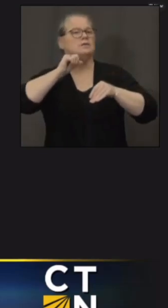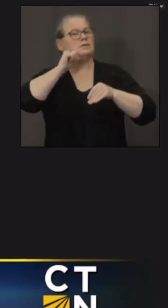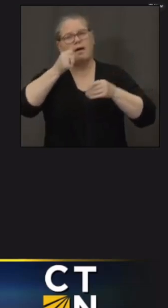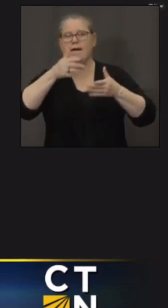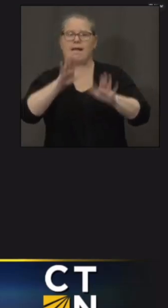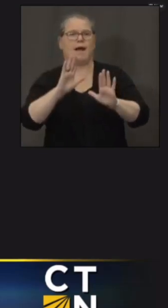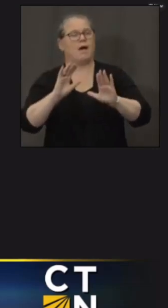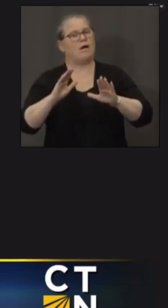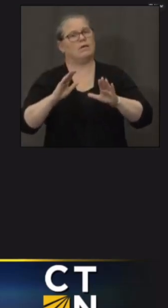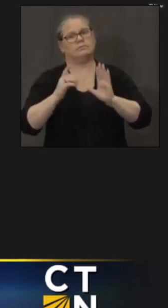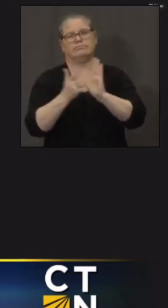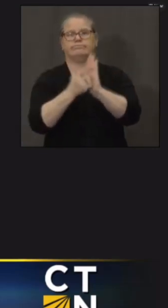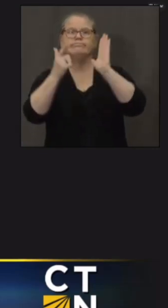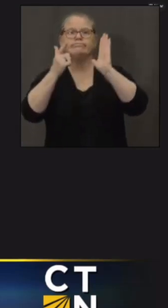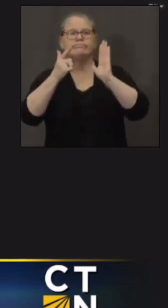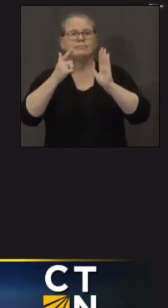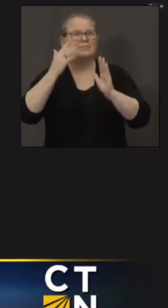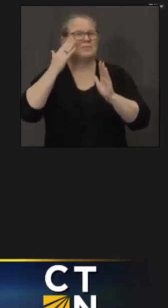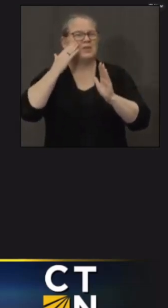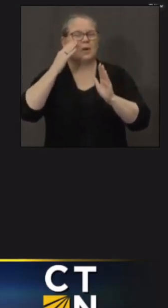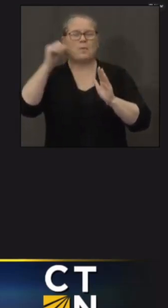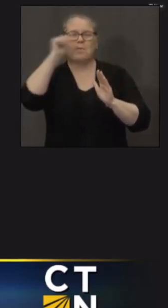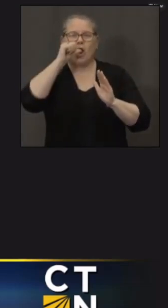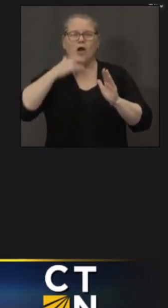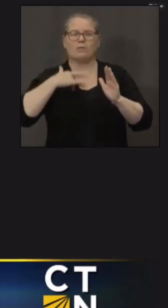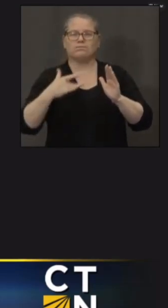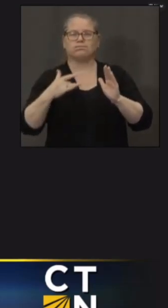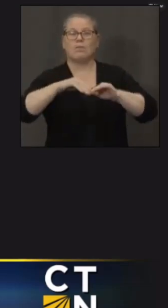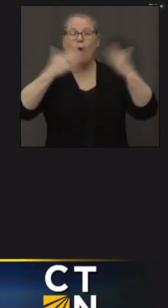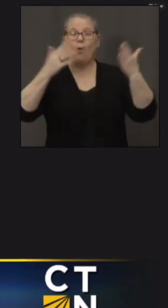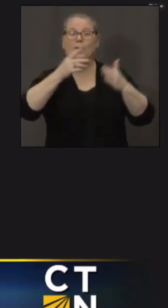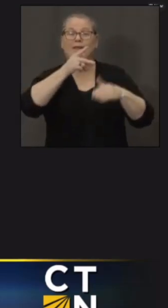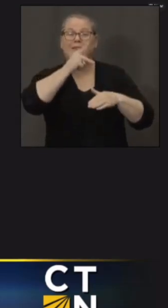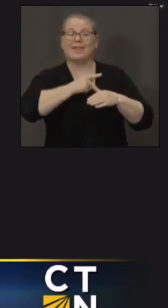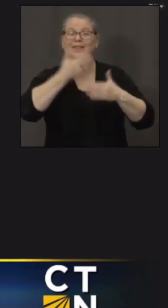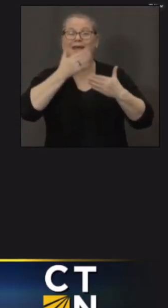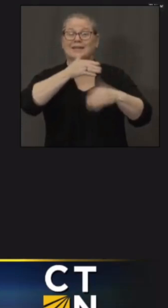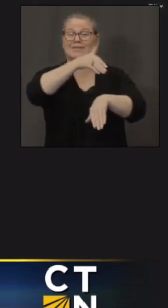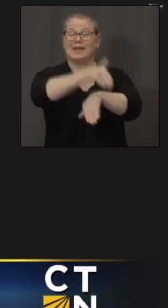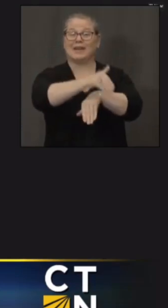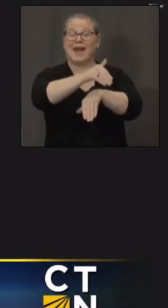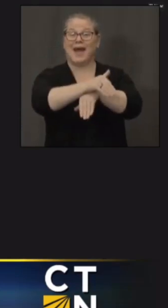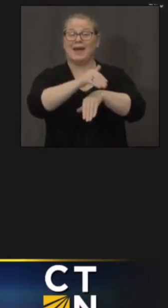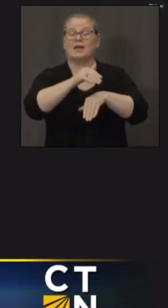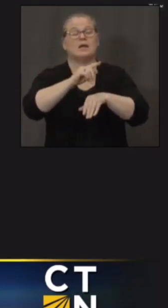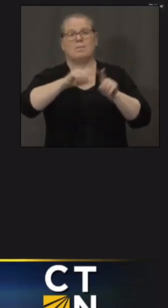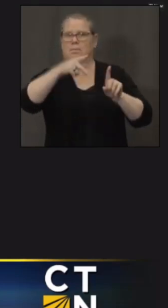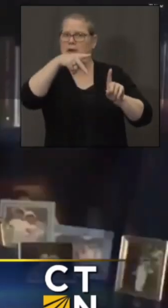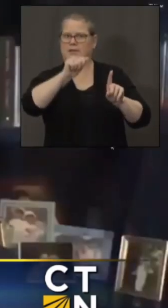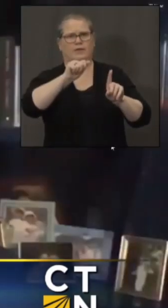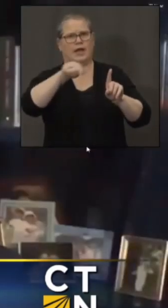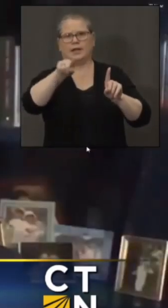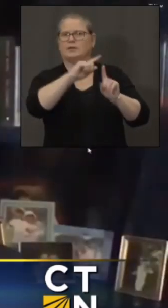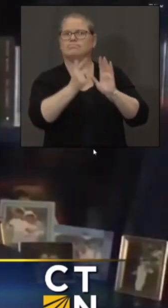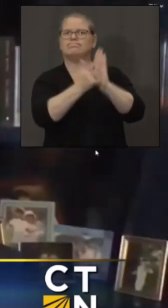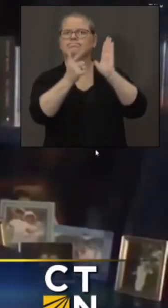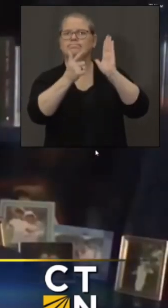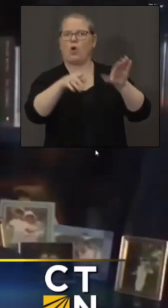are home. Is that something that Connecticut would consider, or do you think that's going too far? Well,